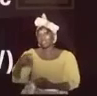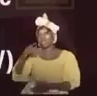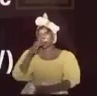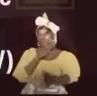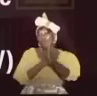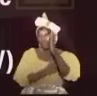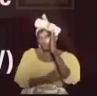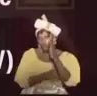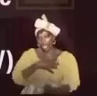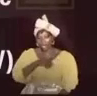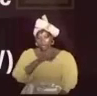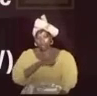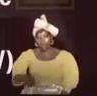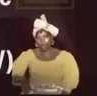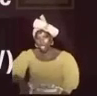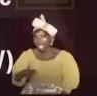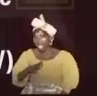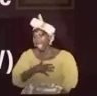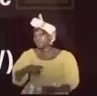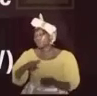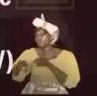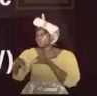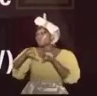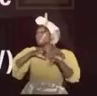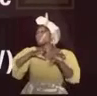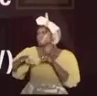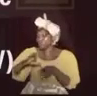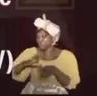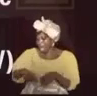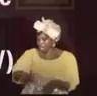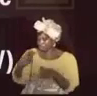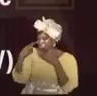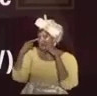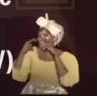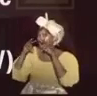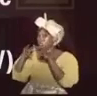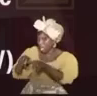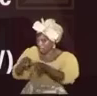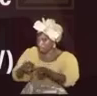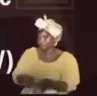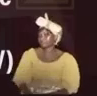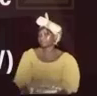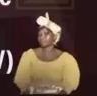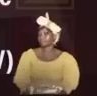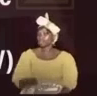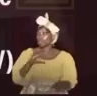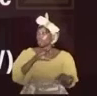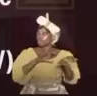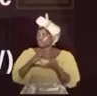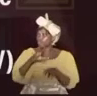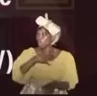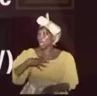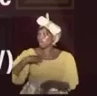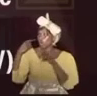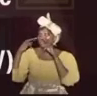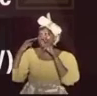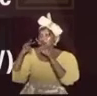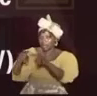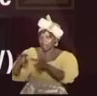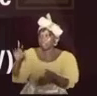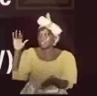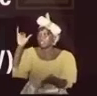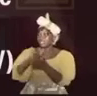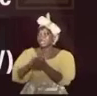to do and to observe, to do and to observe, to do and to observe, to do and to observe. That